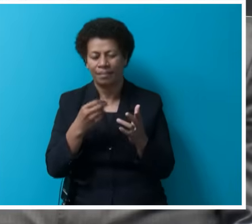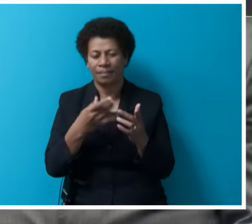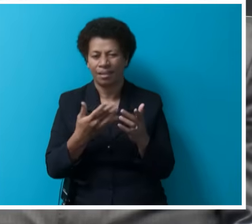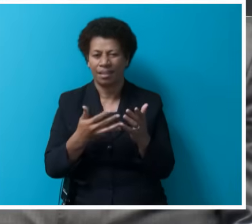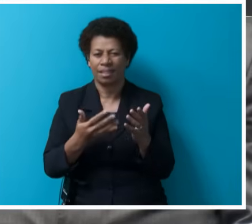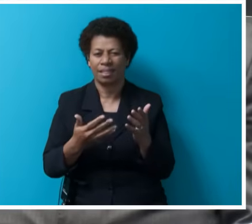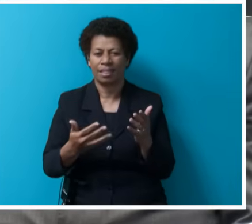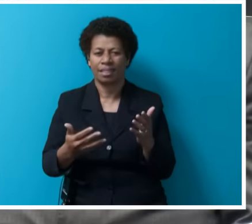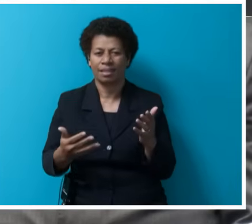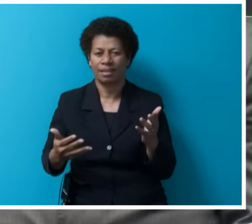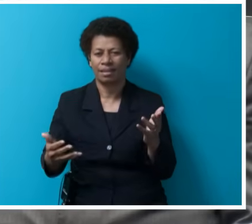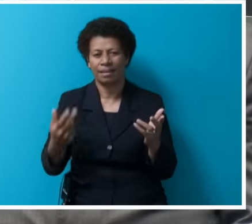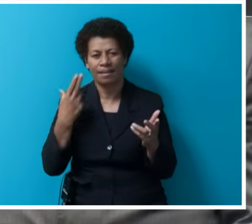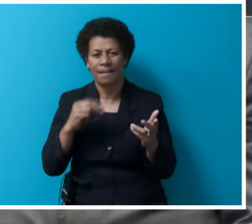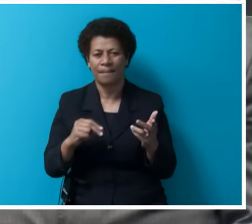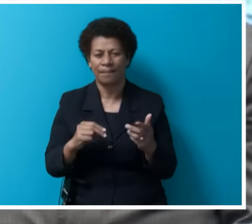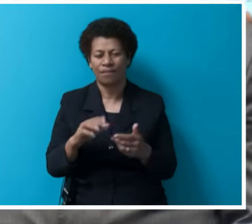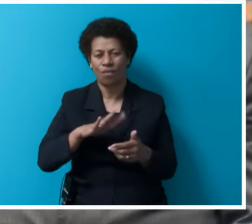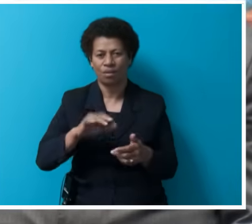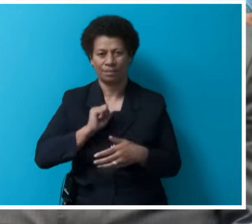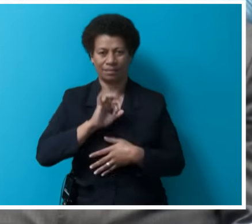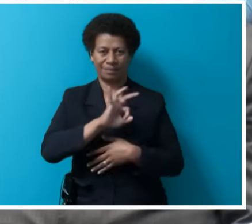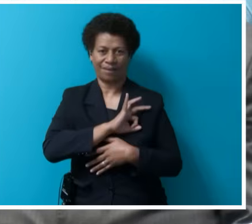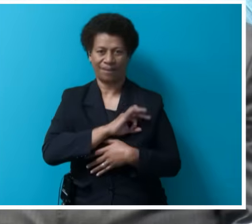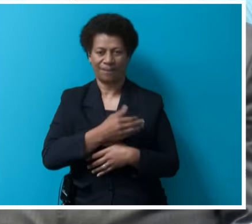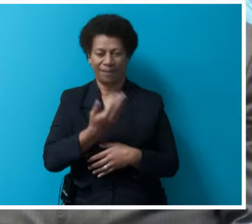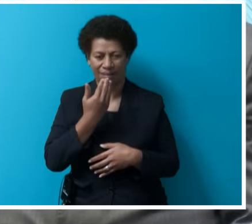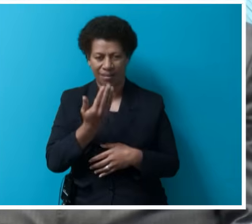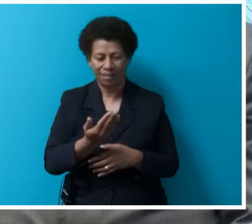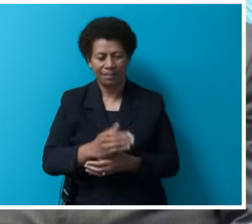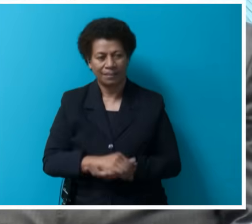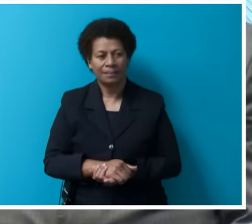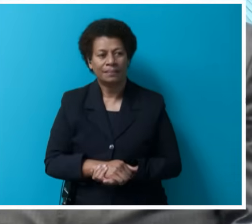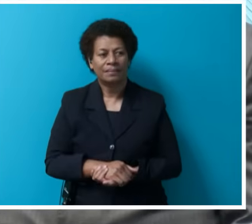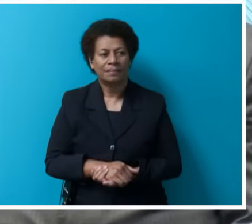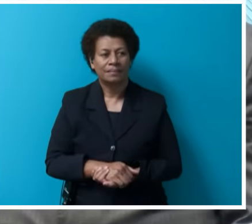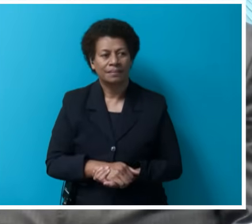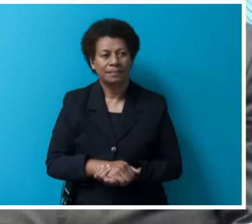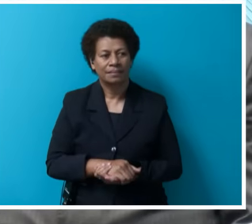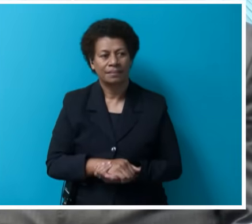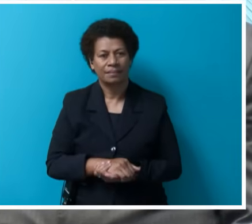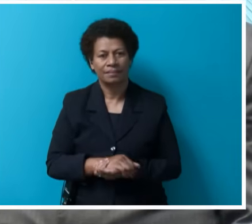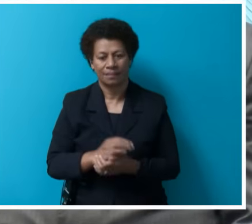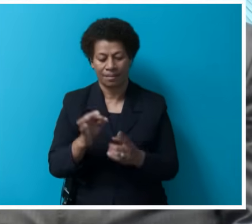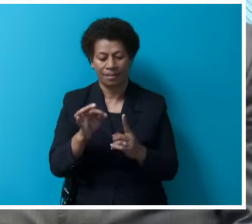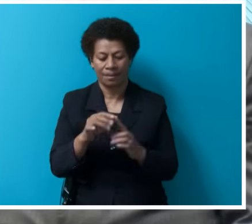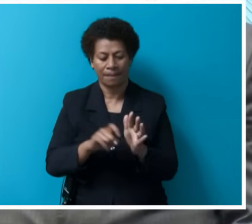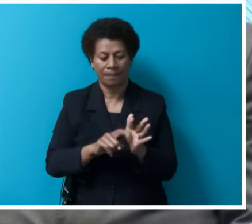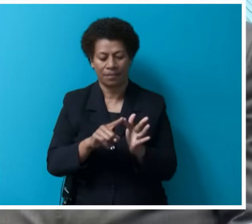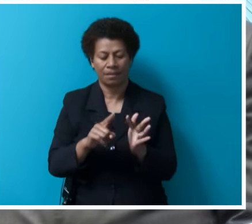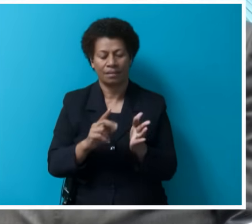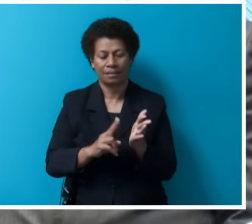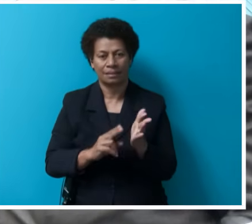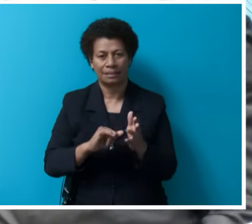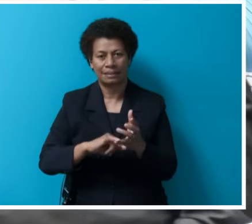Gul, Priyana Singh, Sylvia Kumar, Uli Lakemba Nesua, Astosh Sharma, Prisha